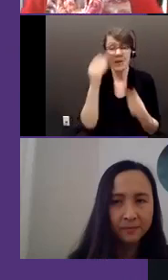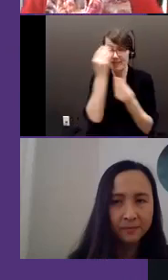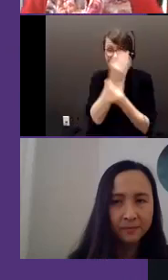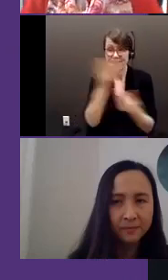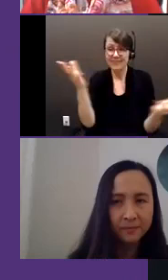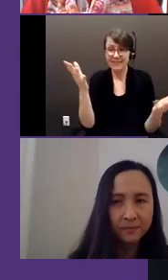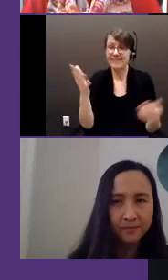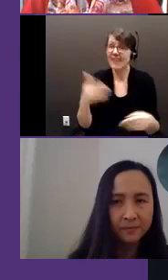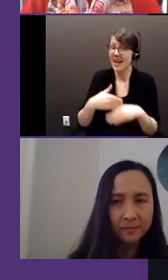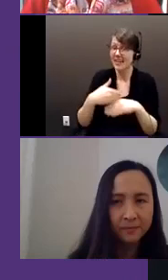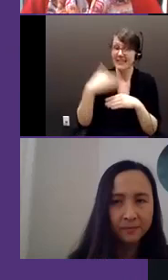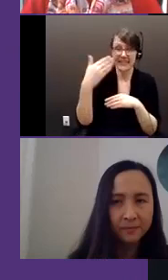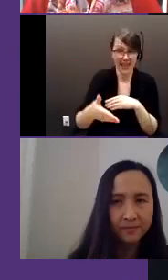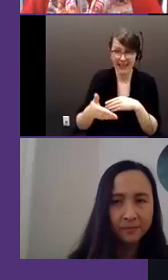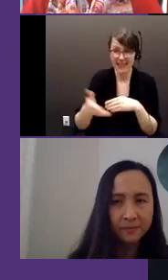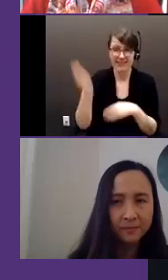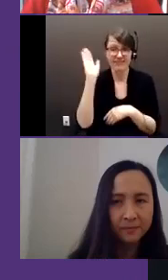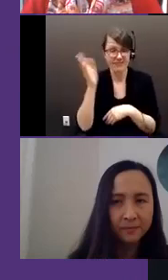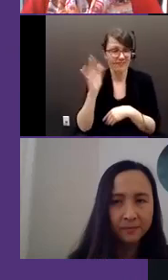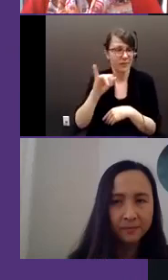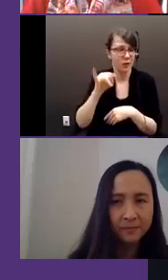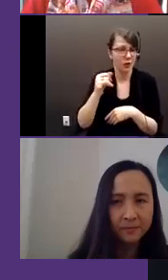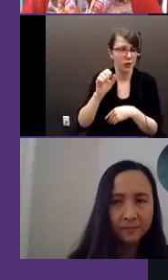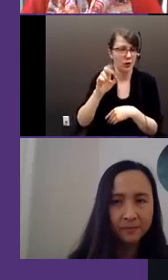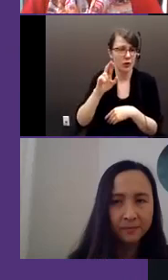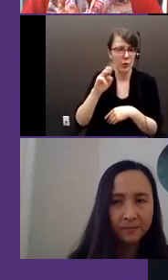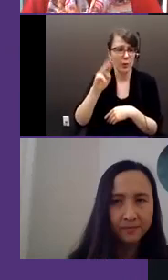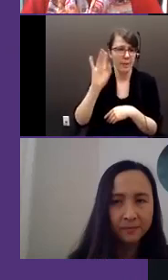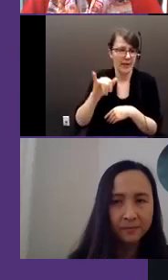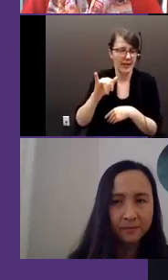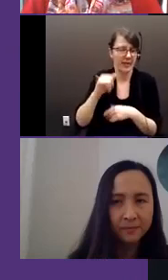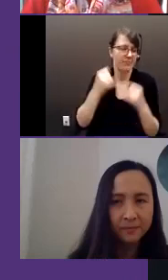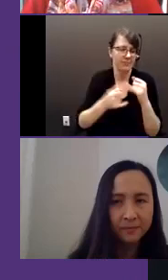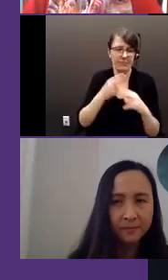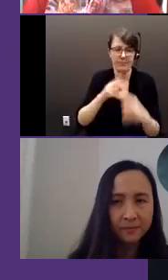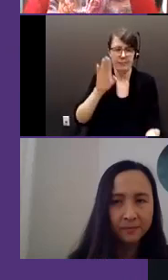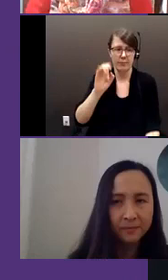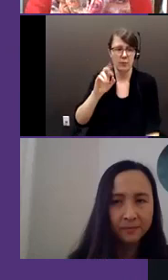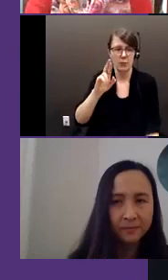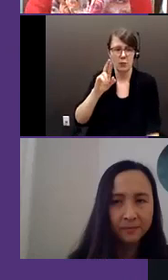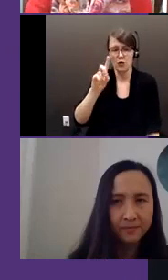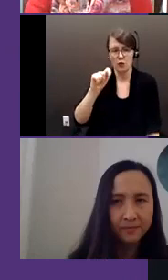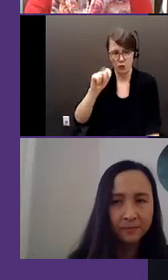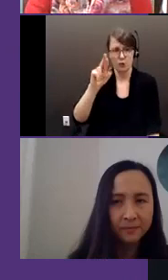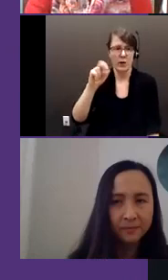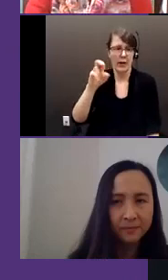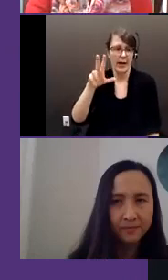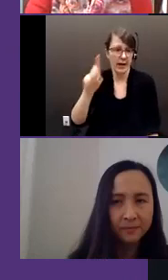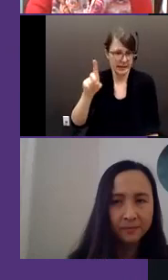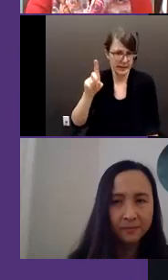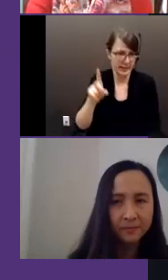Jeremy Bertrand back from the Ministry of Finance, and he will be hosting a webinar in collaboration with us